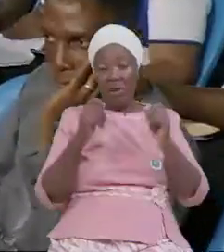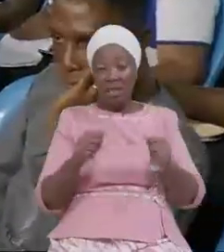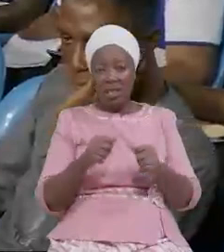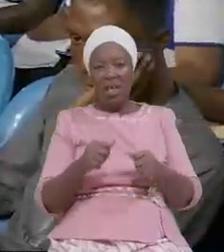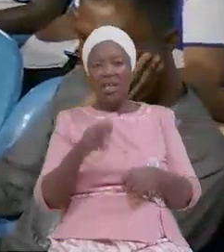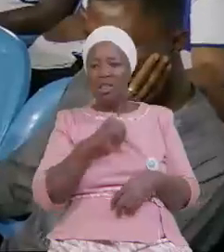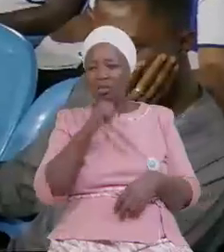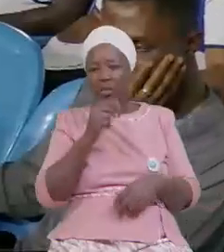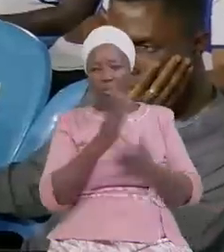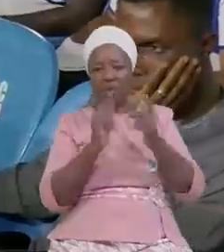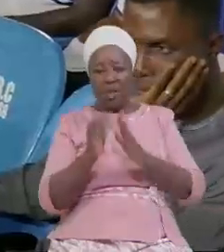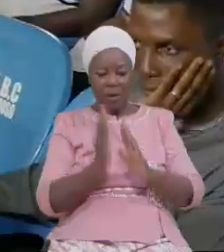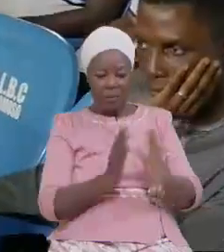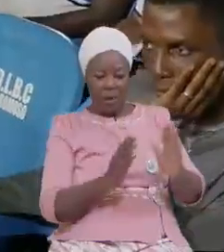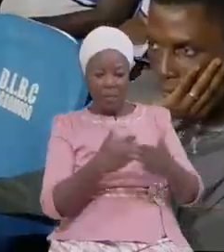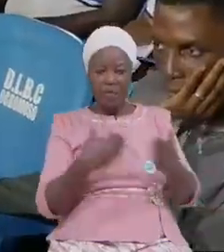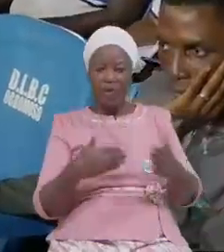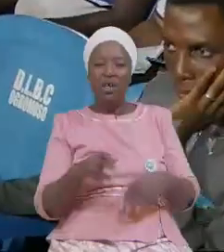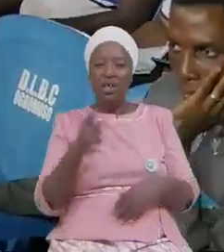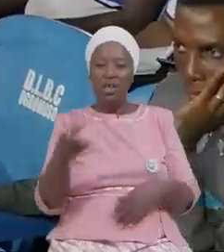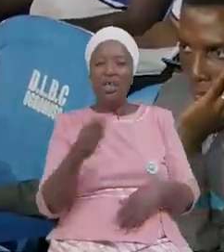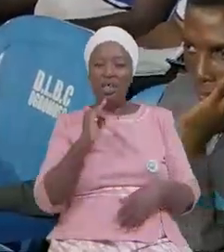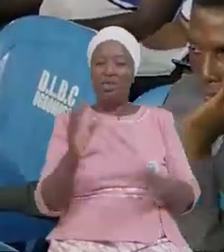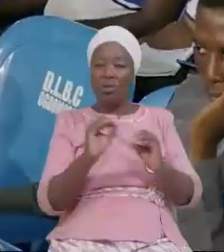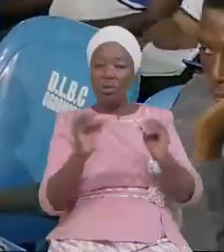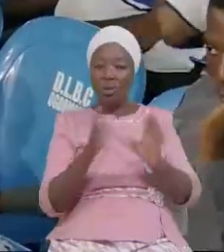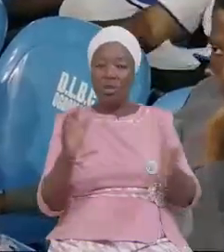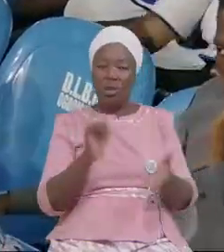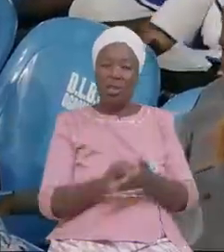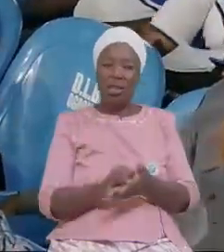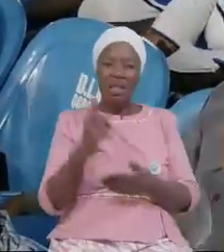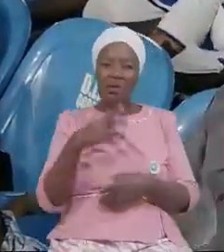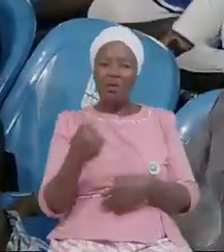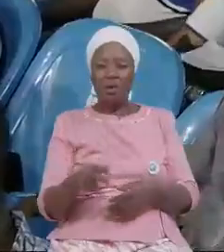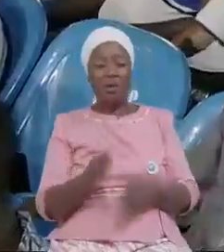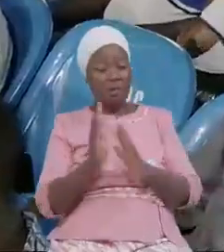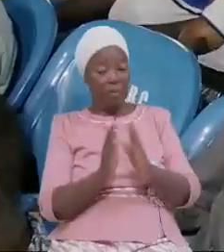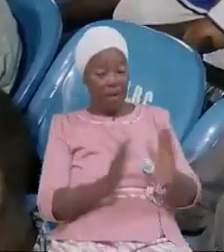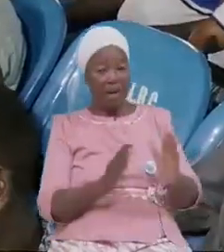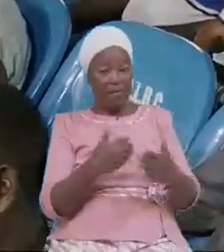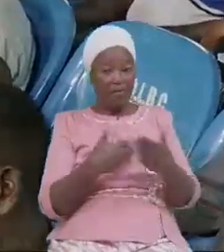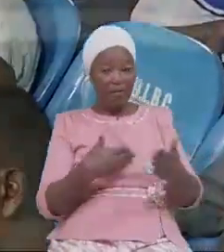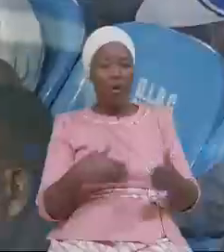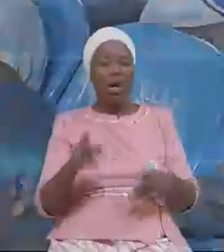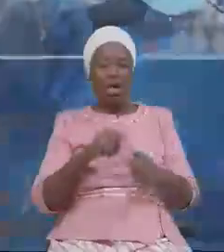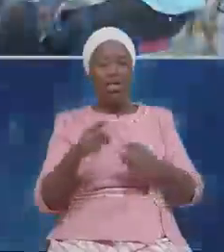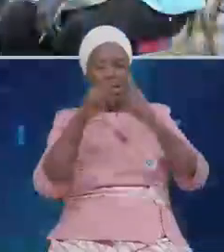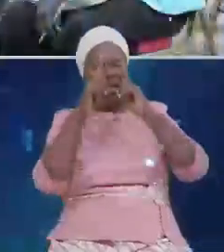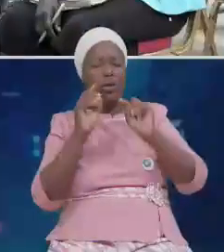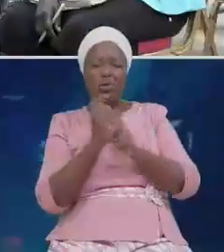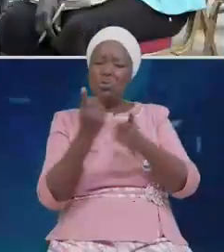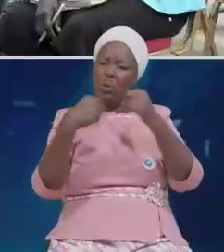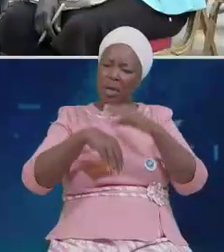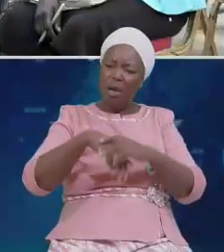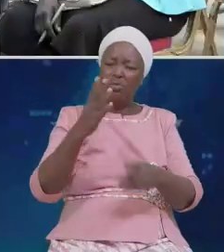staged here, there is nothing that, you know, was pre-planned, and the tears were falling on